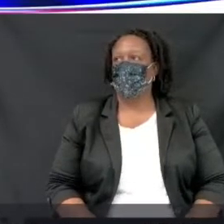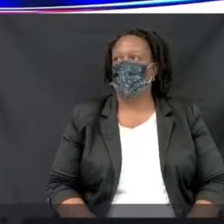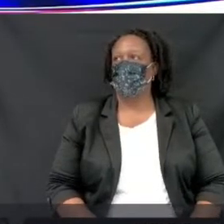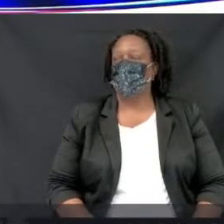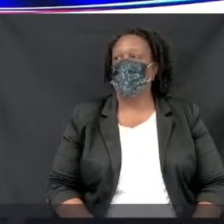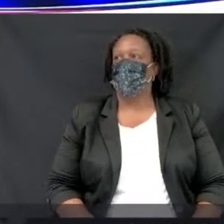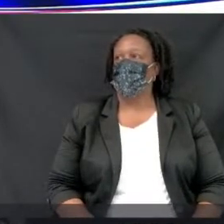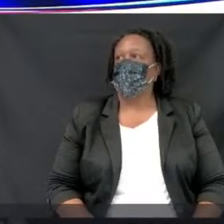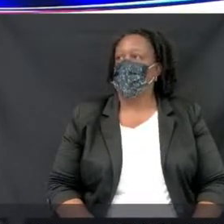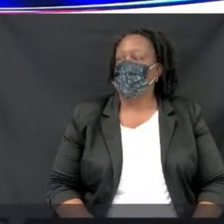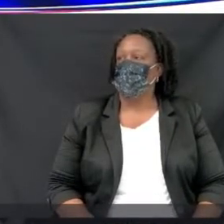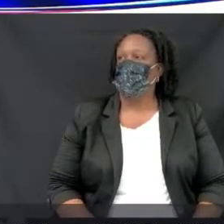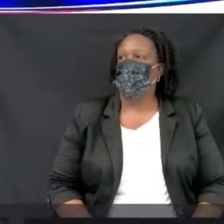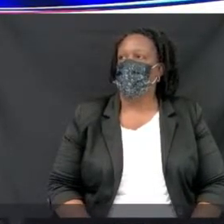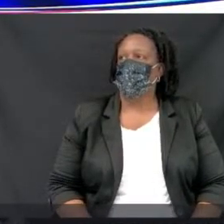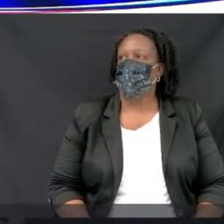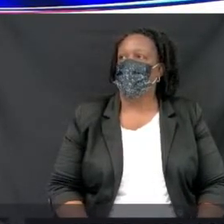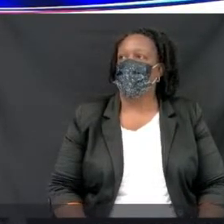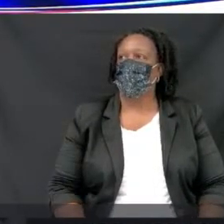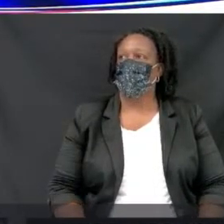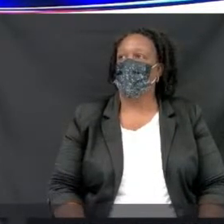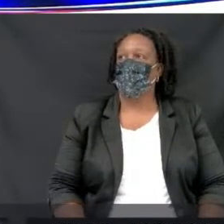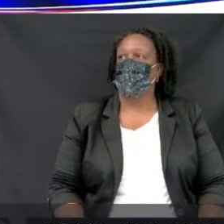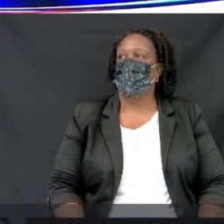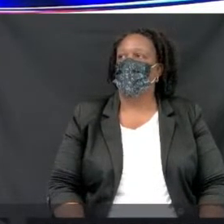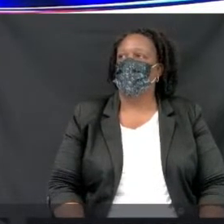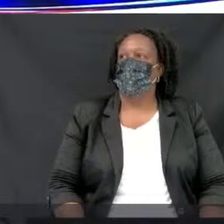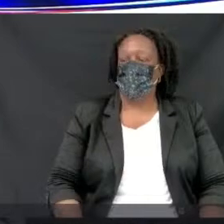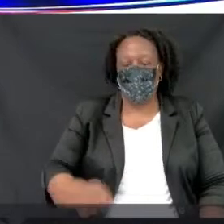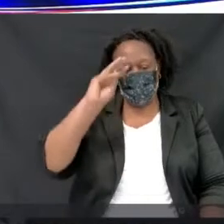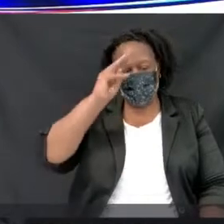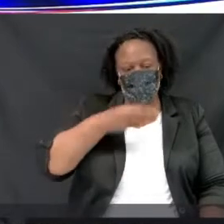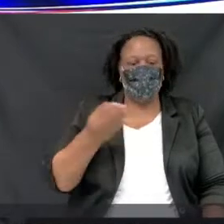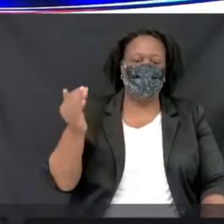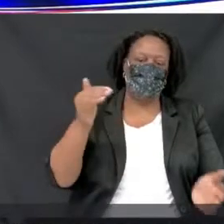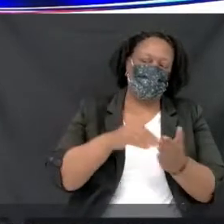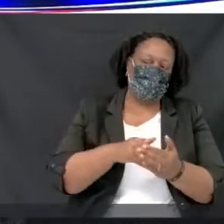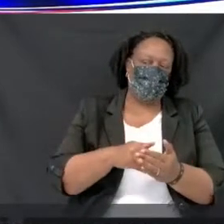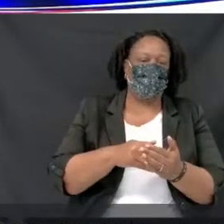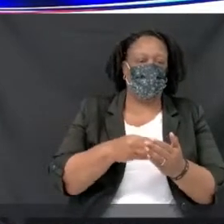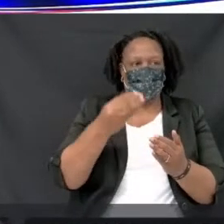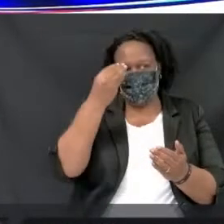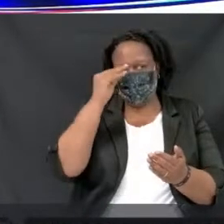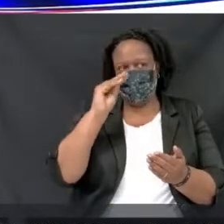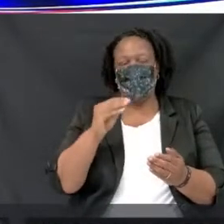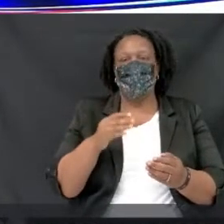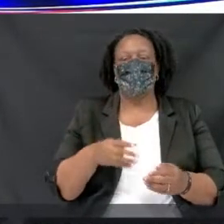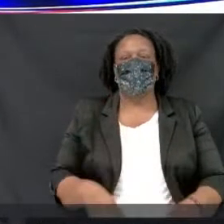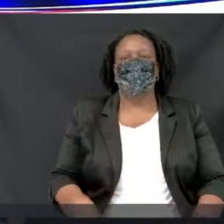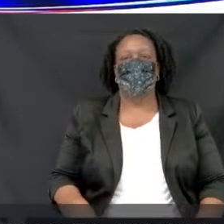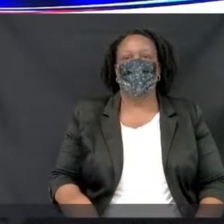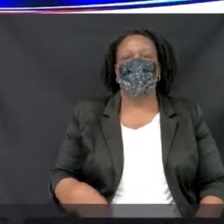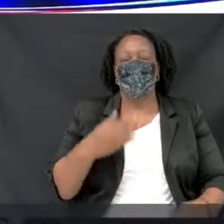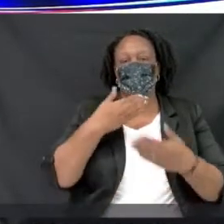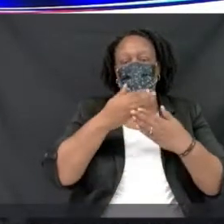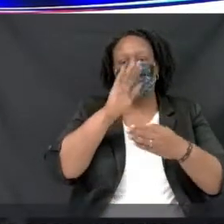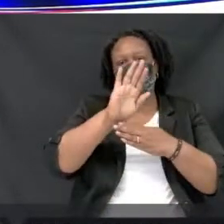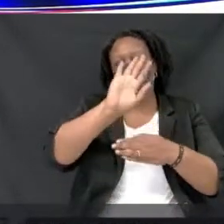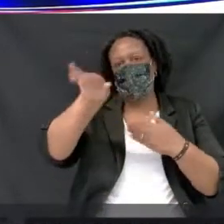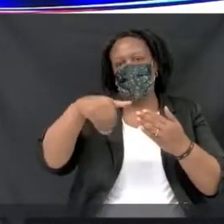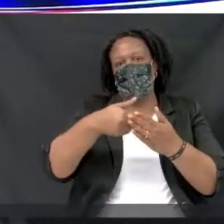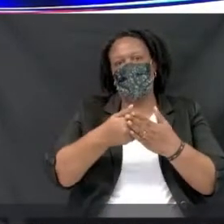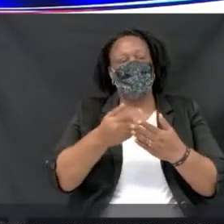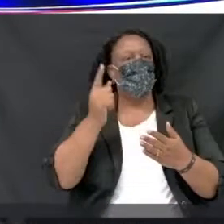Thank you very much, Mr. Williams, and welcome back. Pleasant good afternoon to all listening to this broadcast via whatever